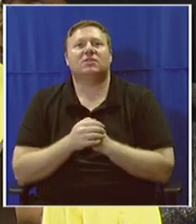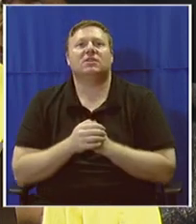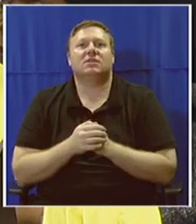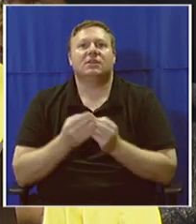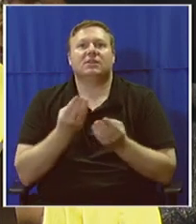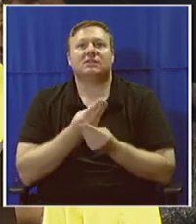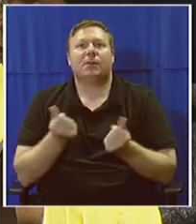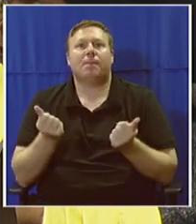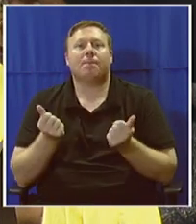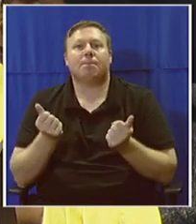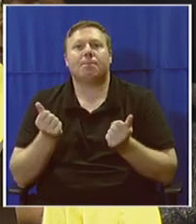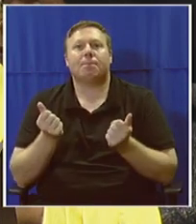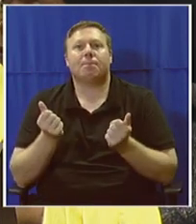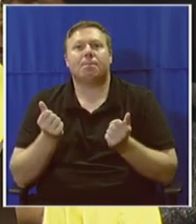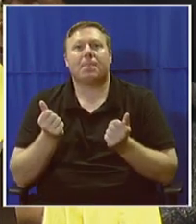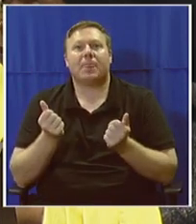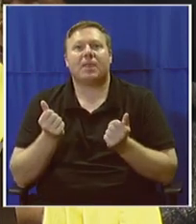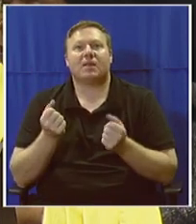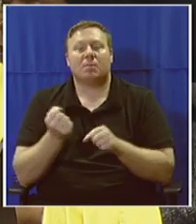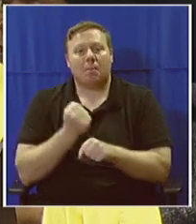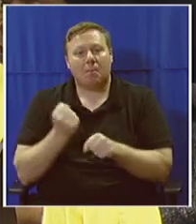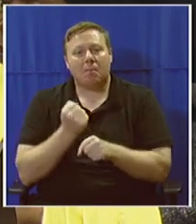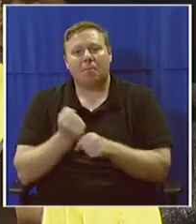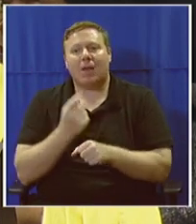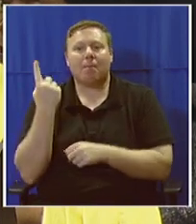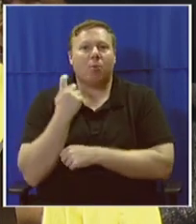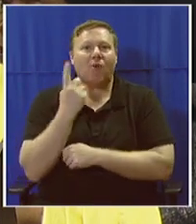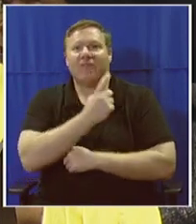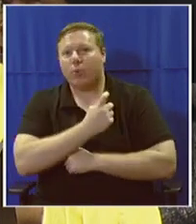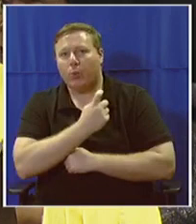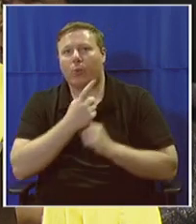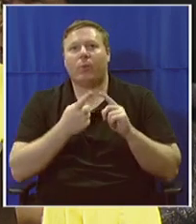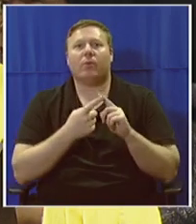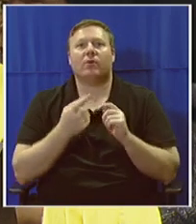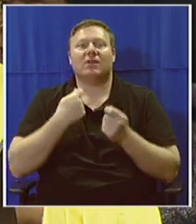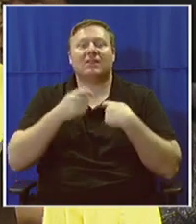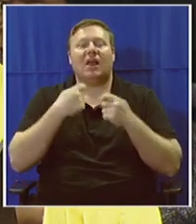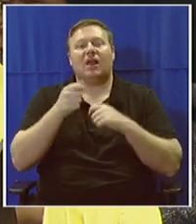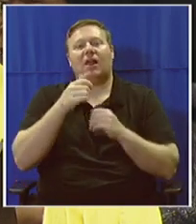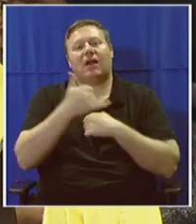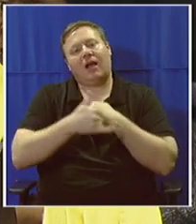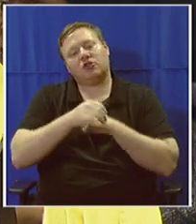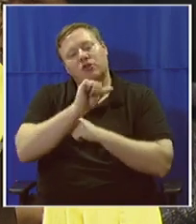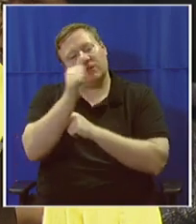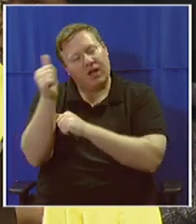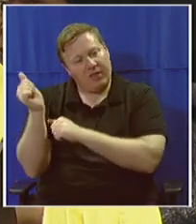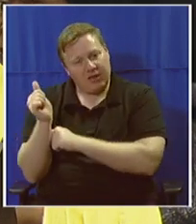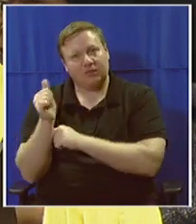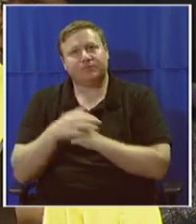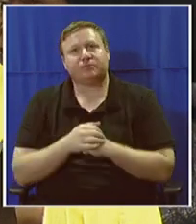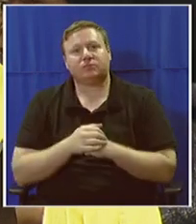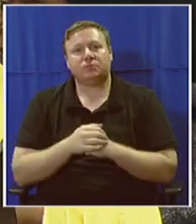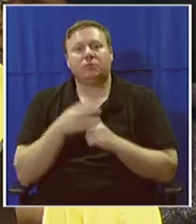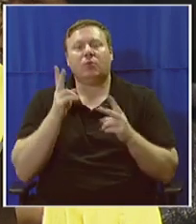izinukisa kamnandi perfumes, ziwathengisa nakwamanye amazwe, yaye sinento esiyisayinayo silisebe